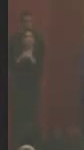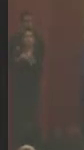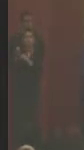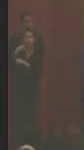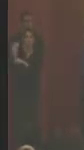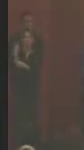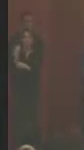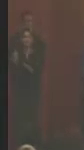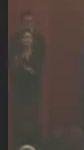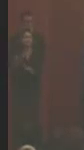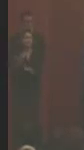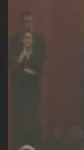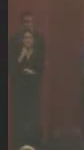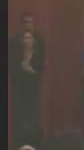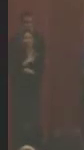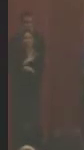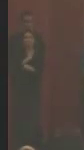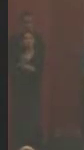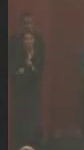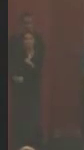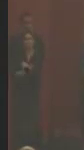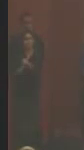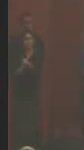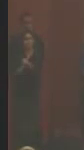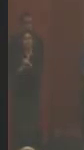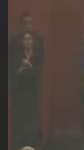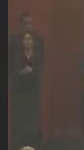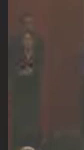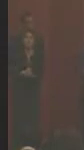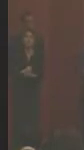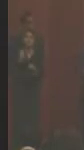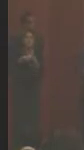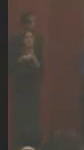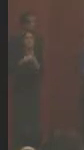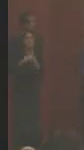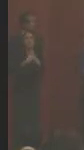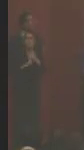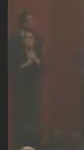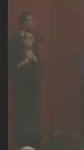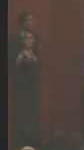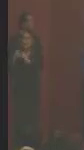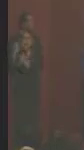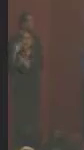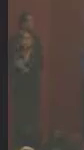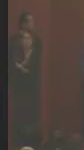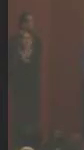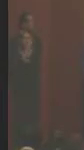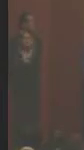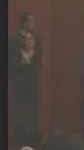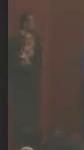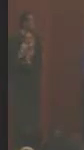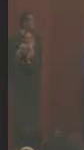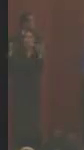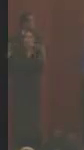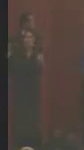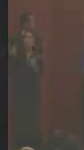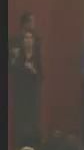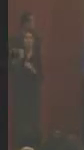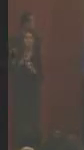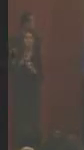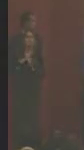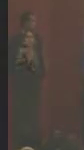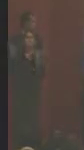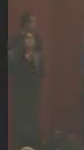those risk scenarios. In this way, the investment made in infrastructure networks to